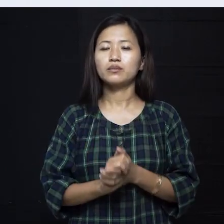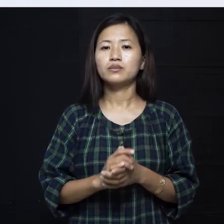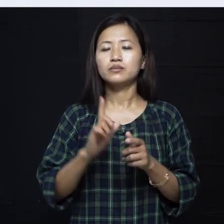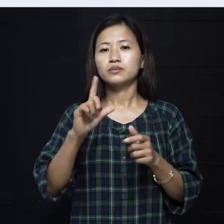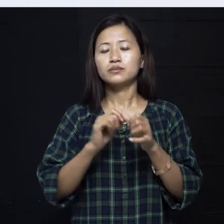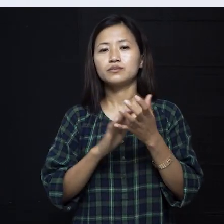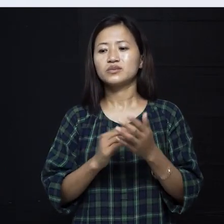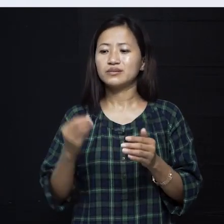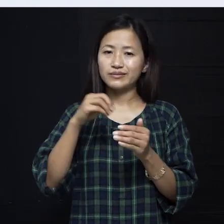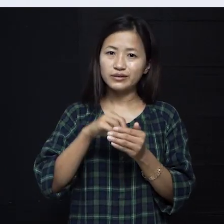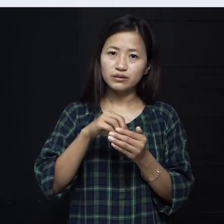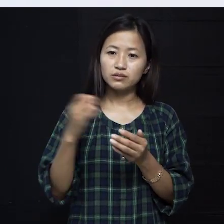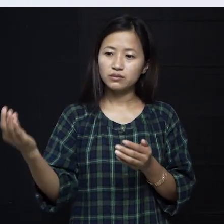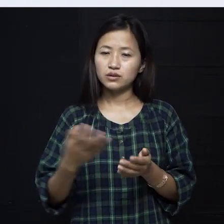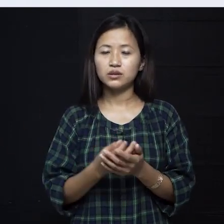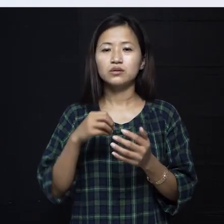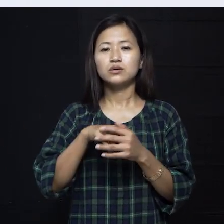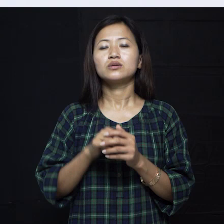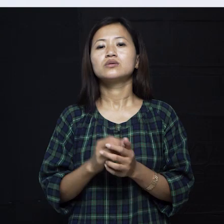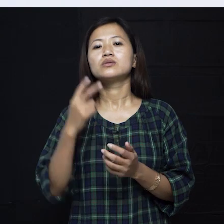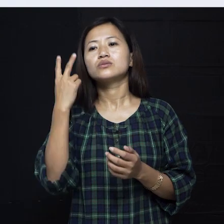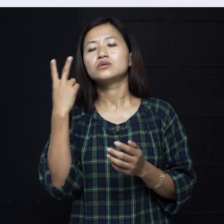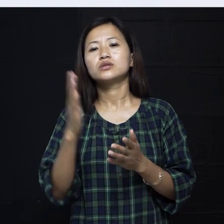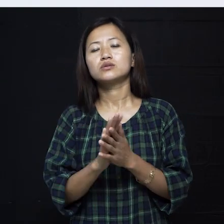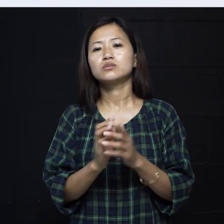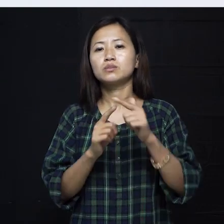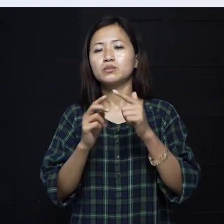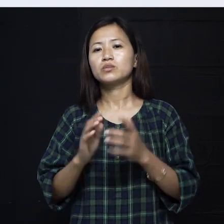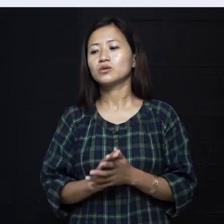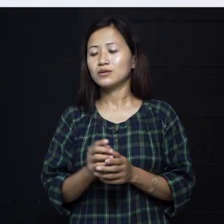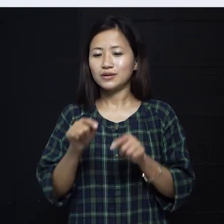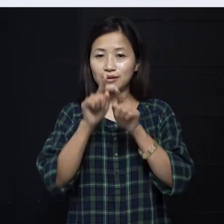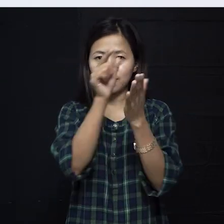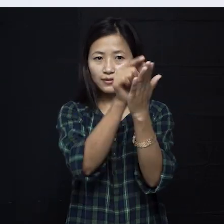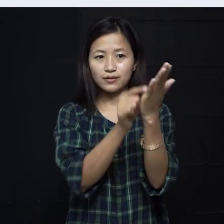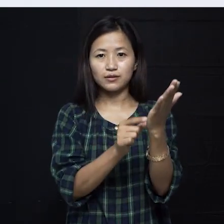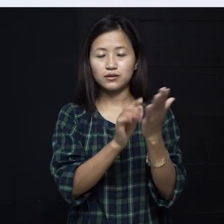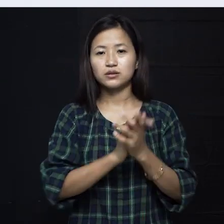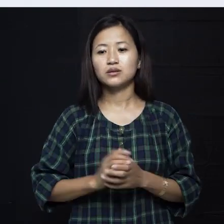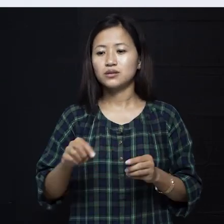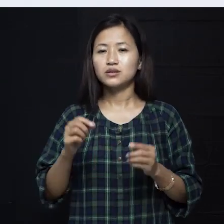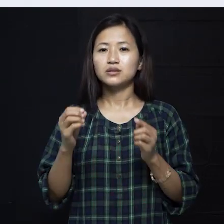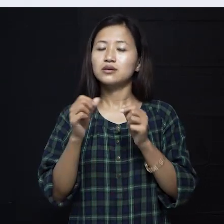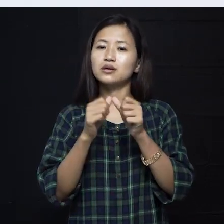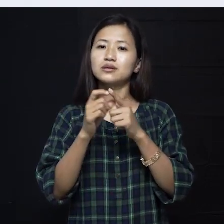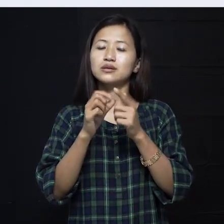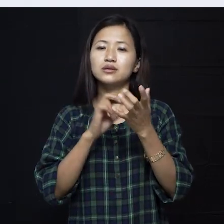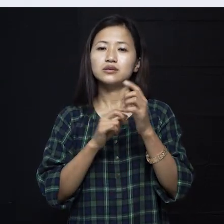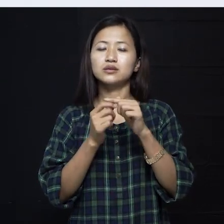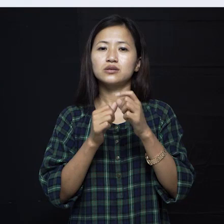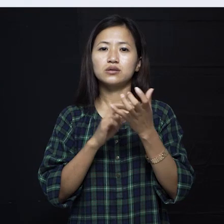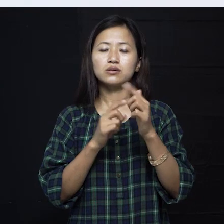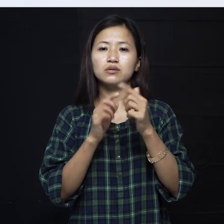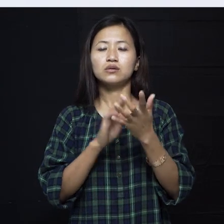new addition to our modes of transport list. This is the latest edition, and the reason